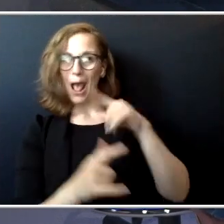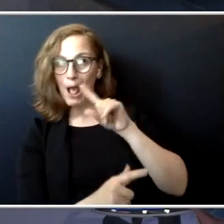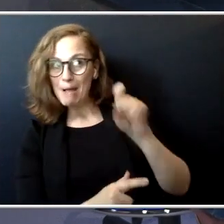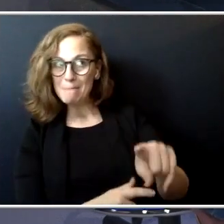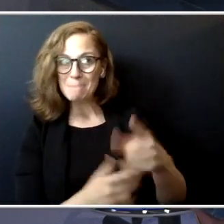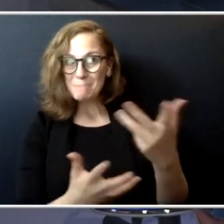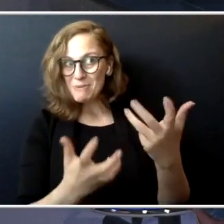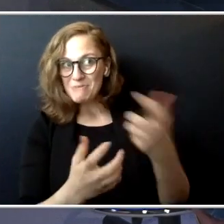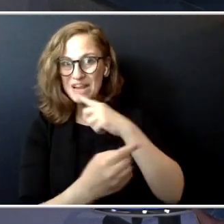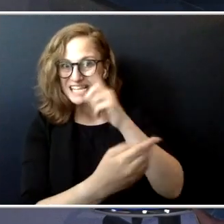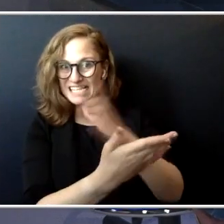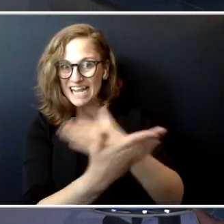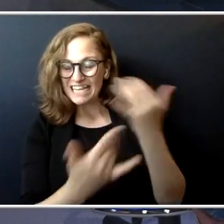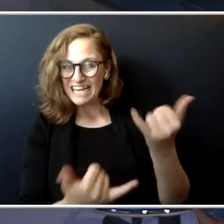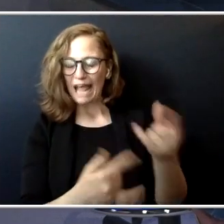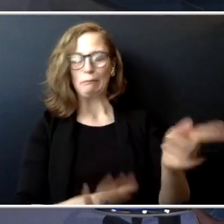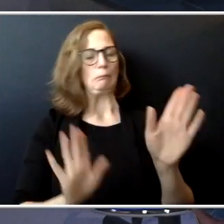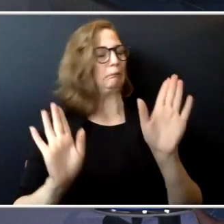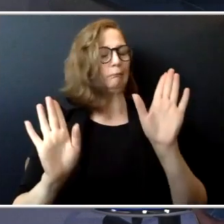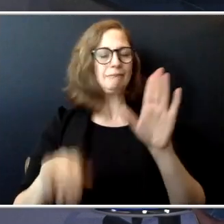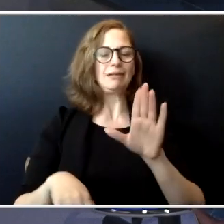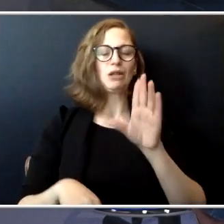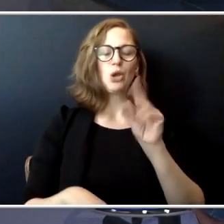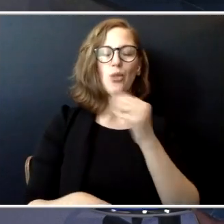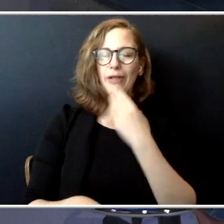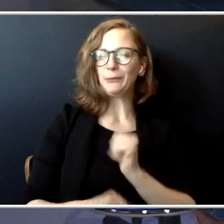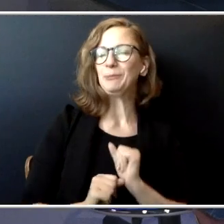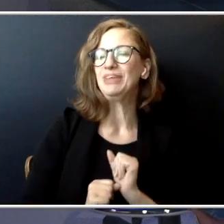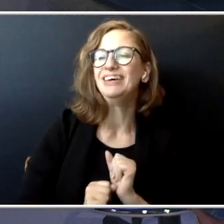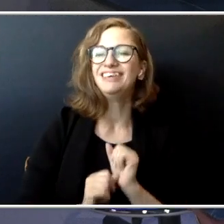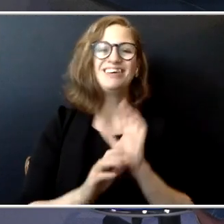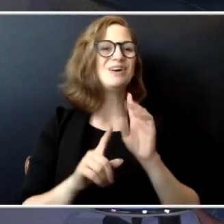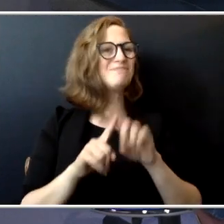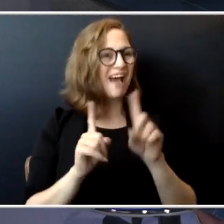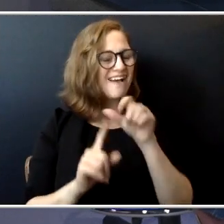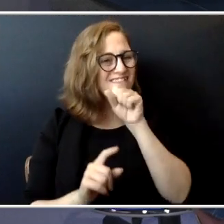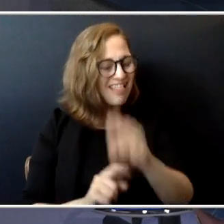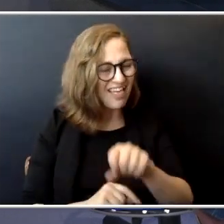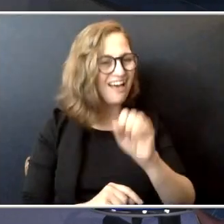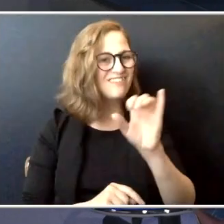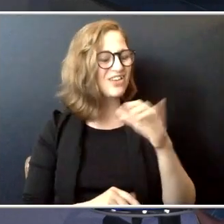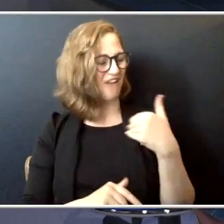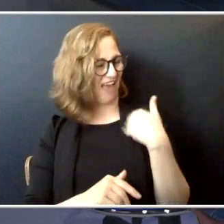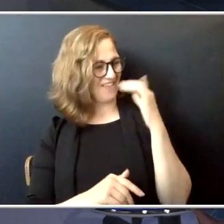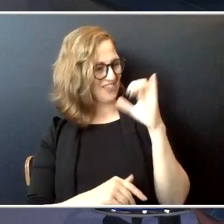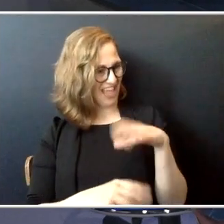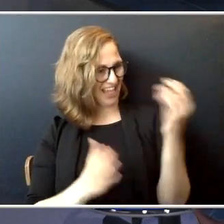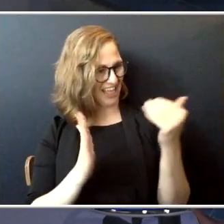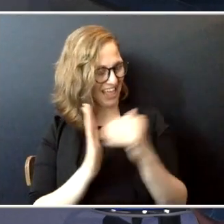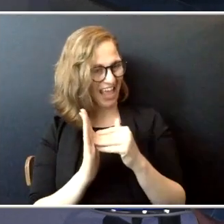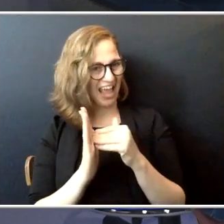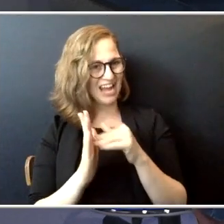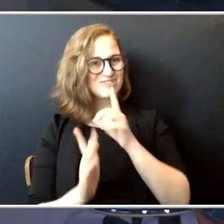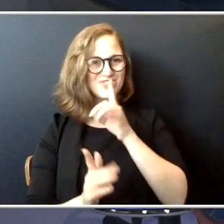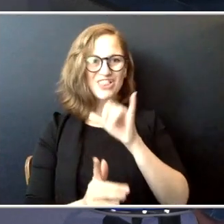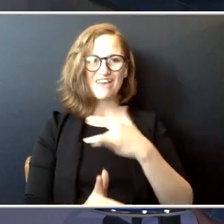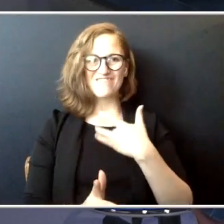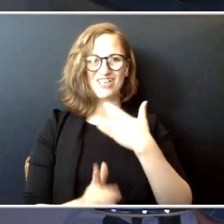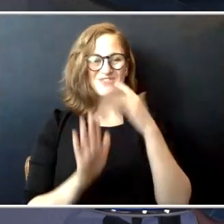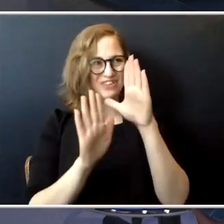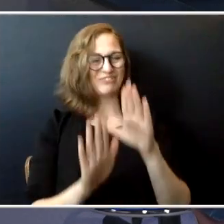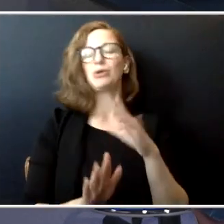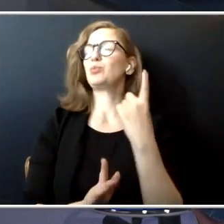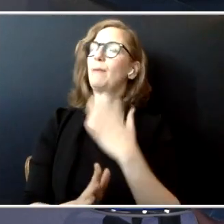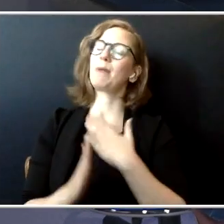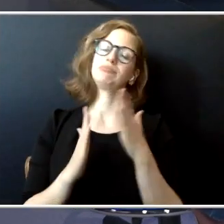spot, but I love that you can sing. You're back to your singing voice. Yes, I am. That must feel wonderful. It's one of my favorite hobbies. We also